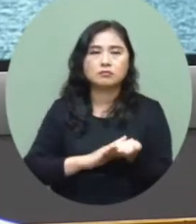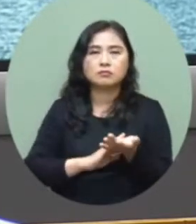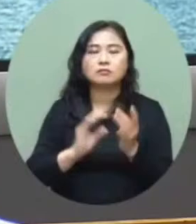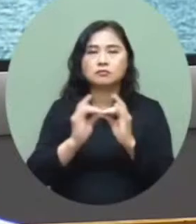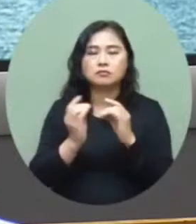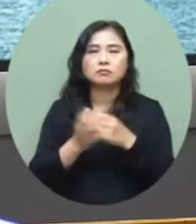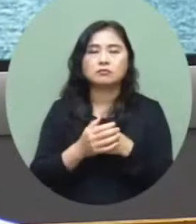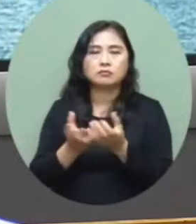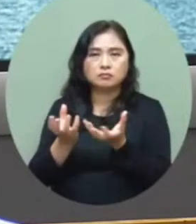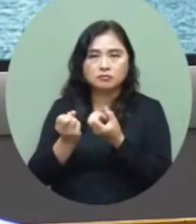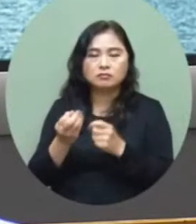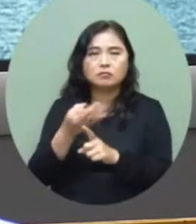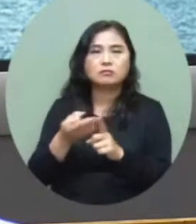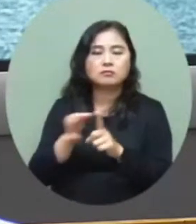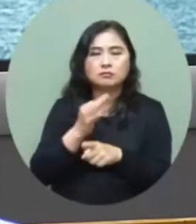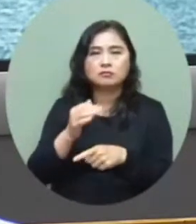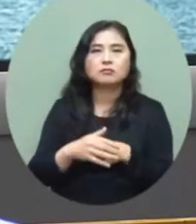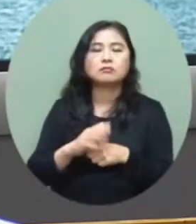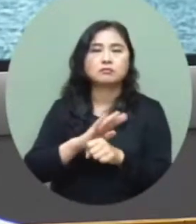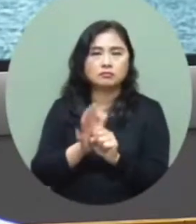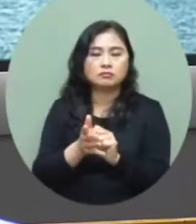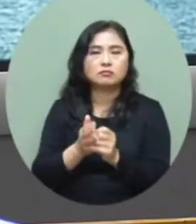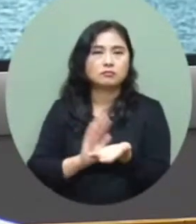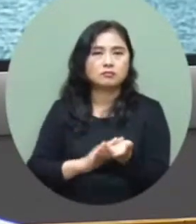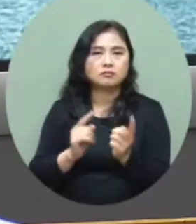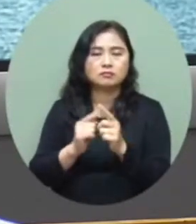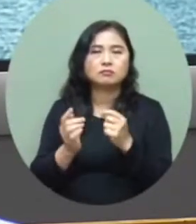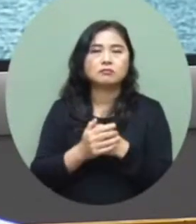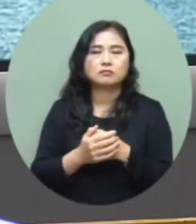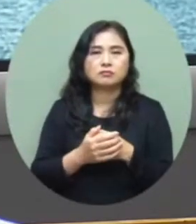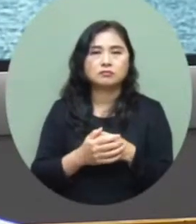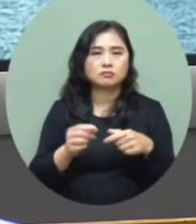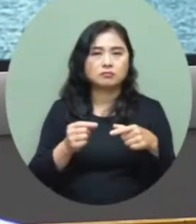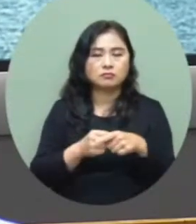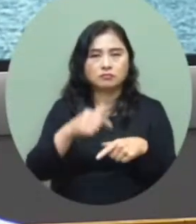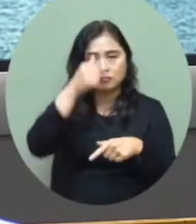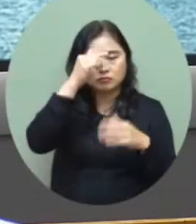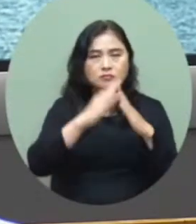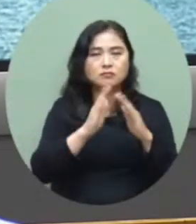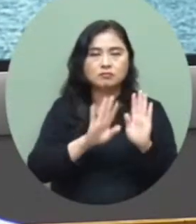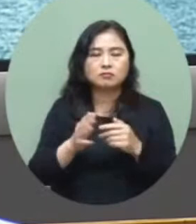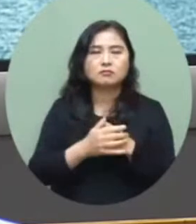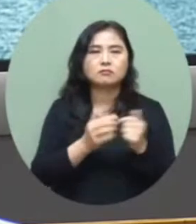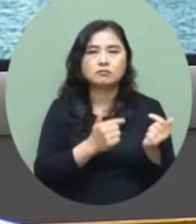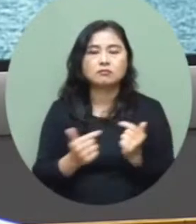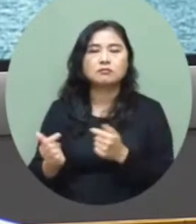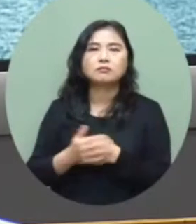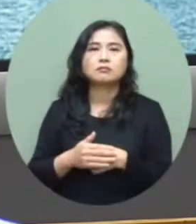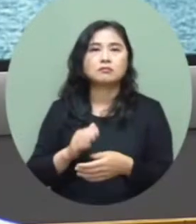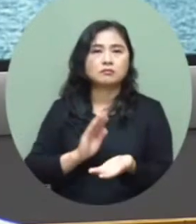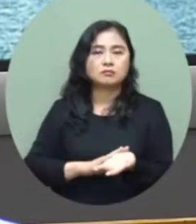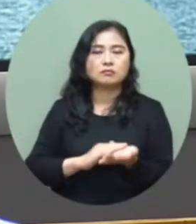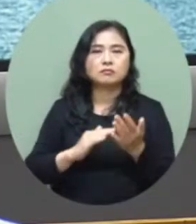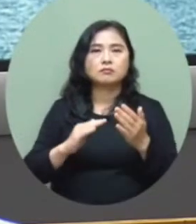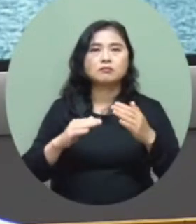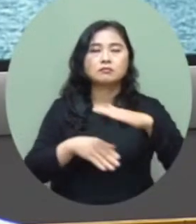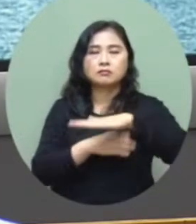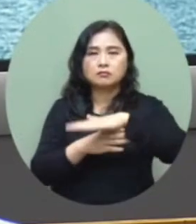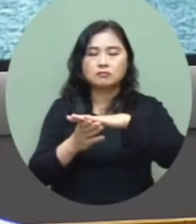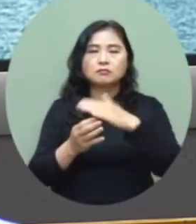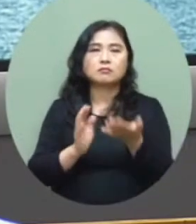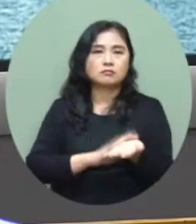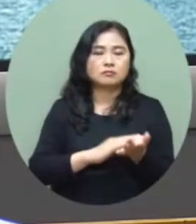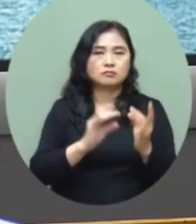have already been converted back to admitting non-COVID patients, so that we would be able to maintain our normal public